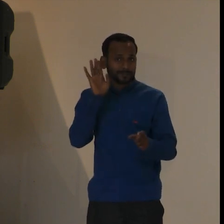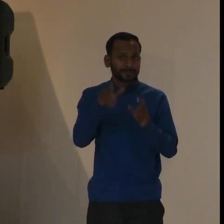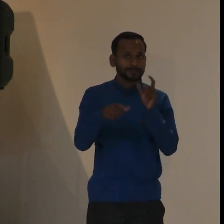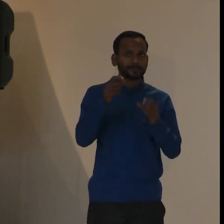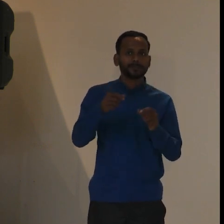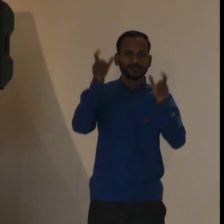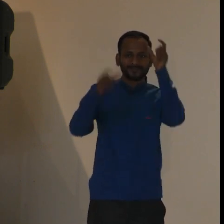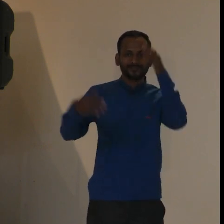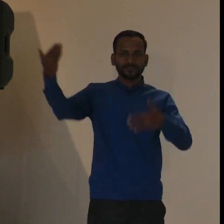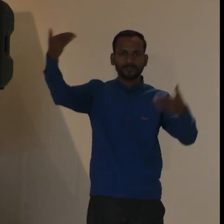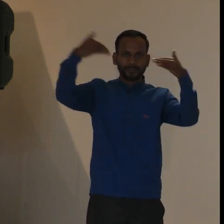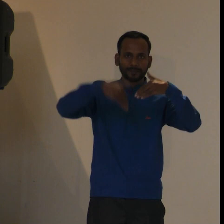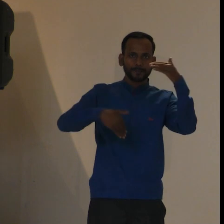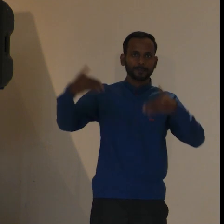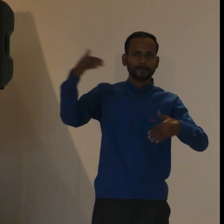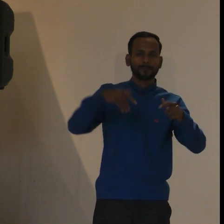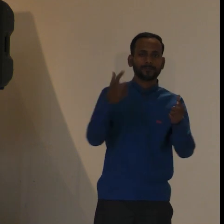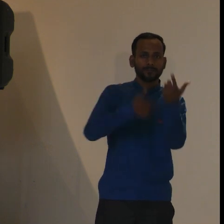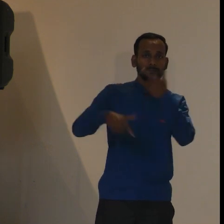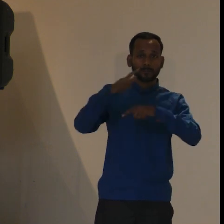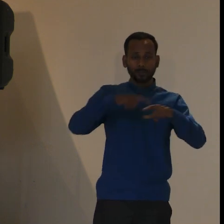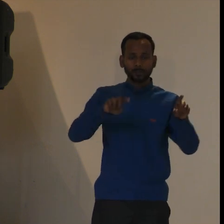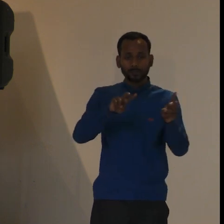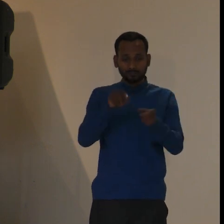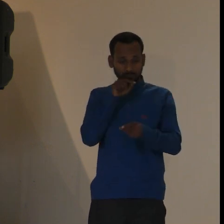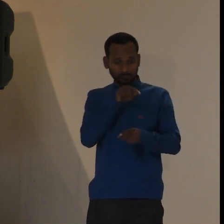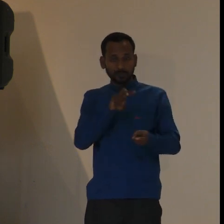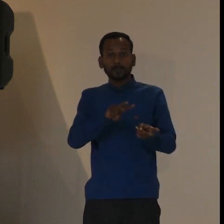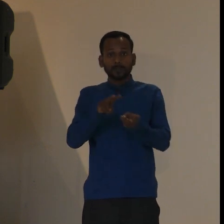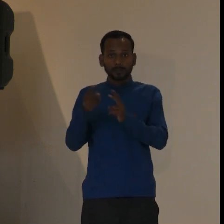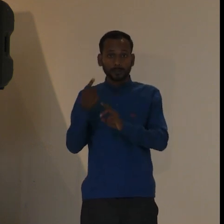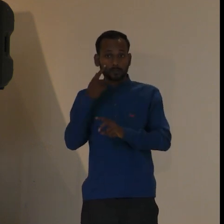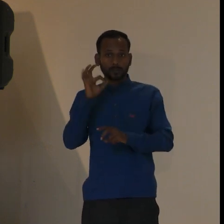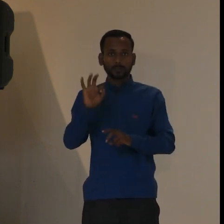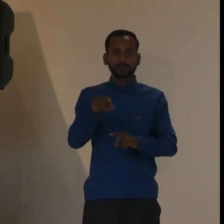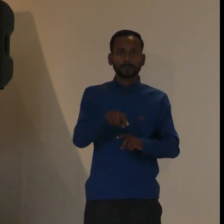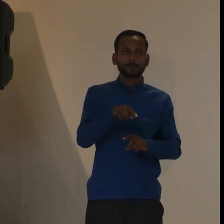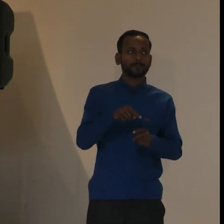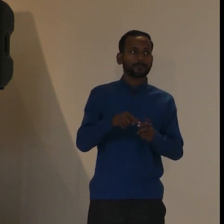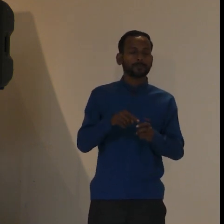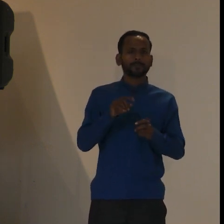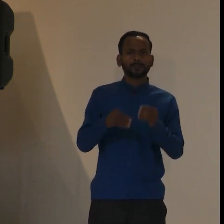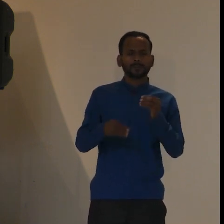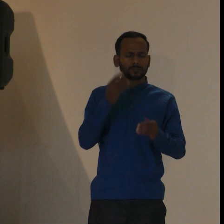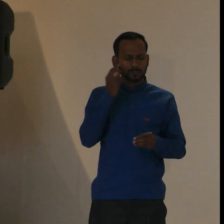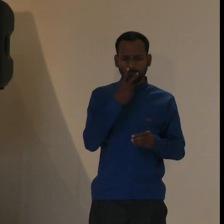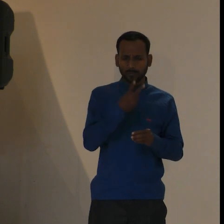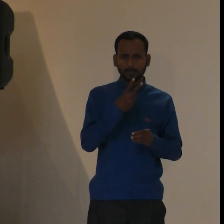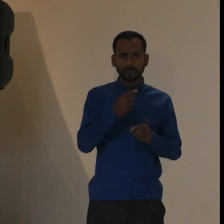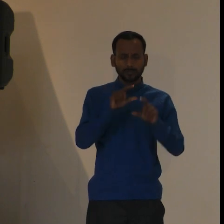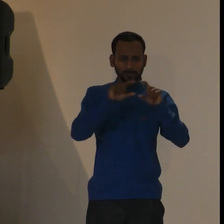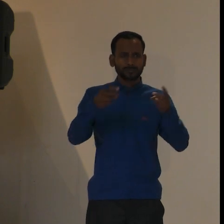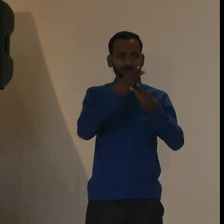physically. And plus language is always another issue, both of them brought it up. when we're having these